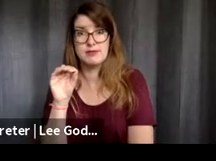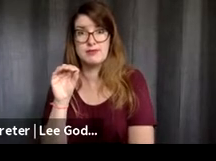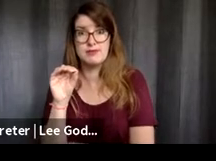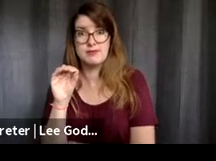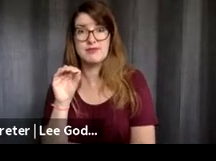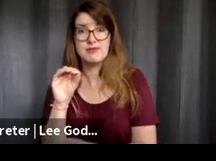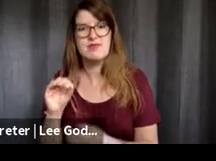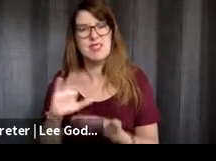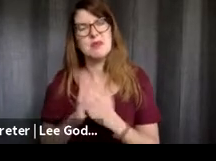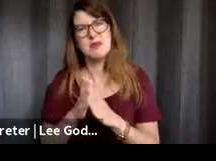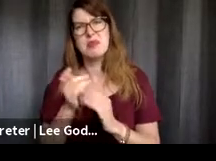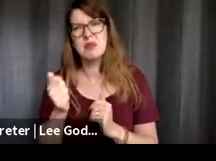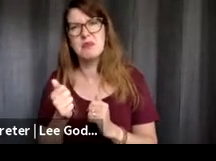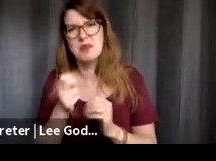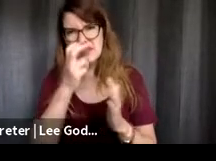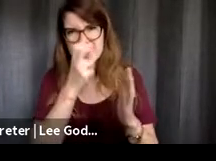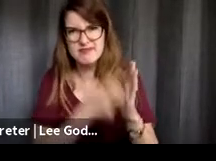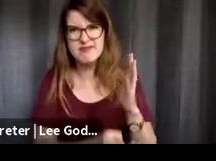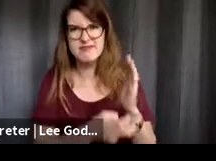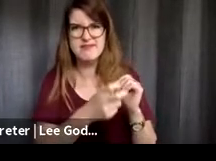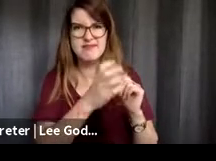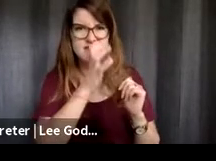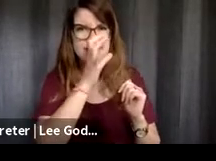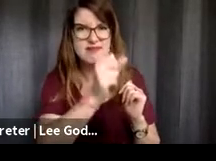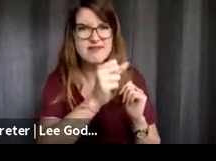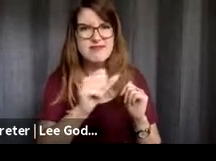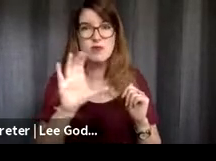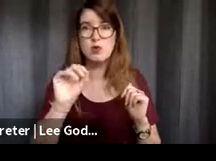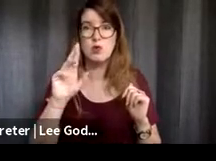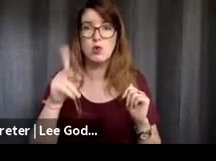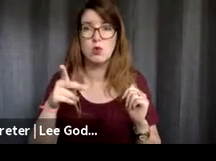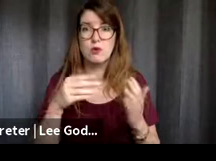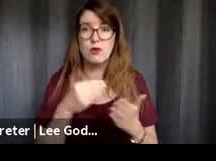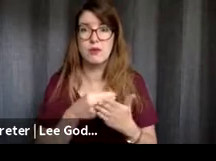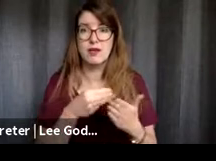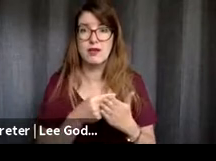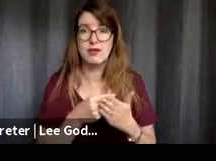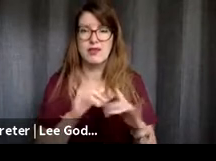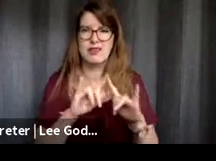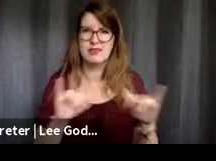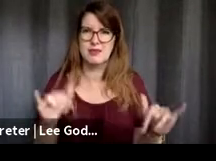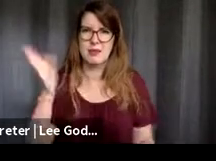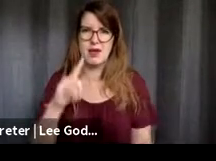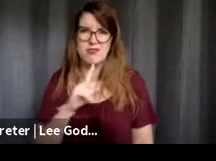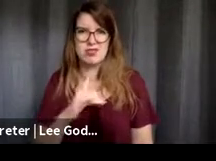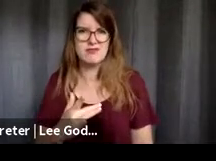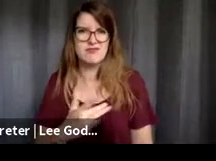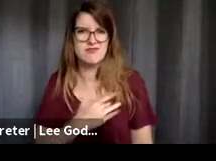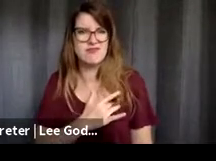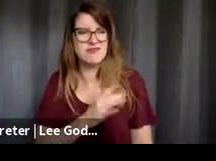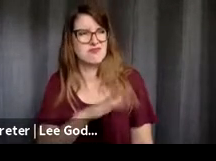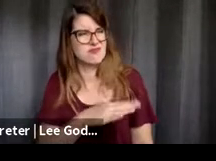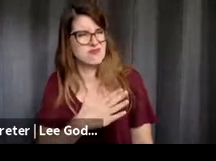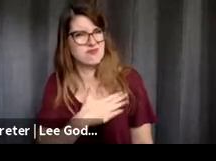And I got a little lost in the allure of corporate money. All the while, God was tugging on my heart and calling me